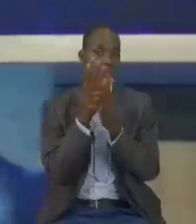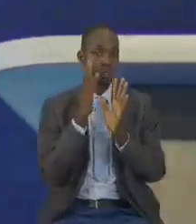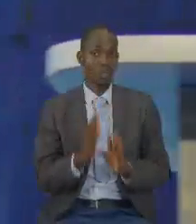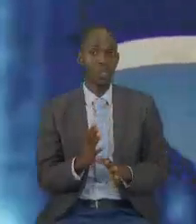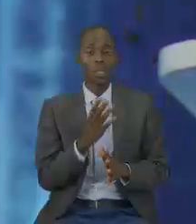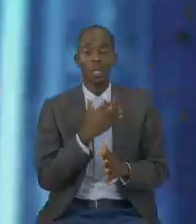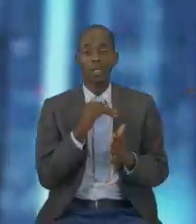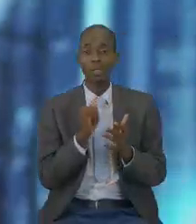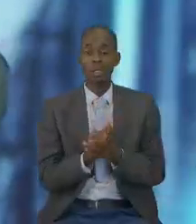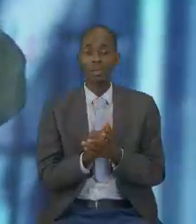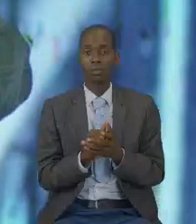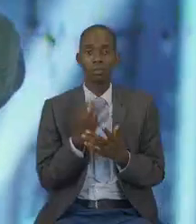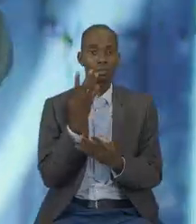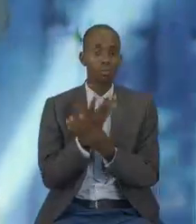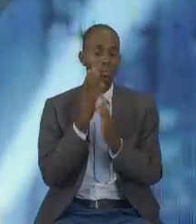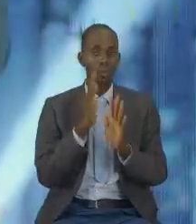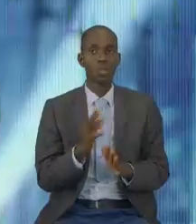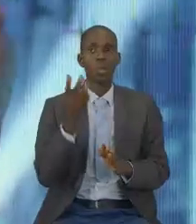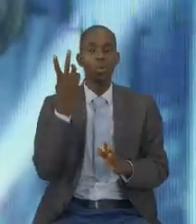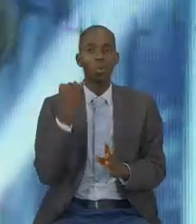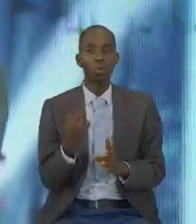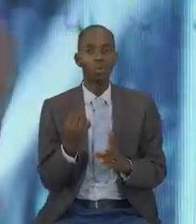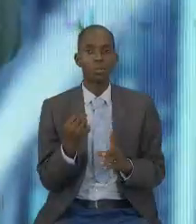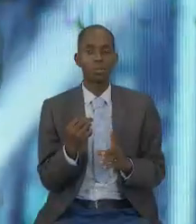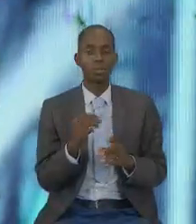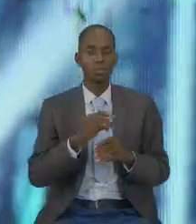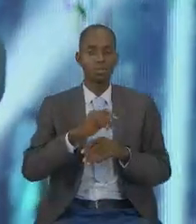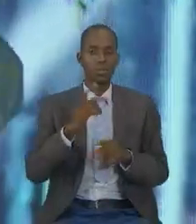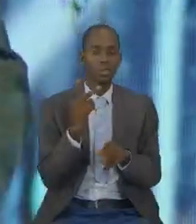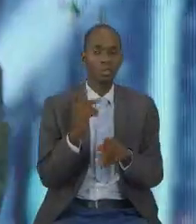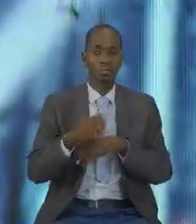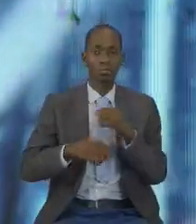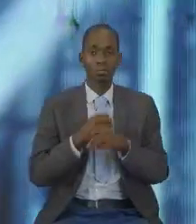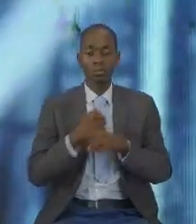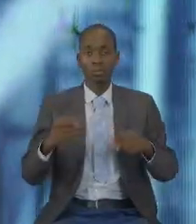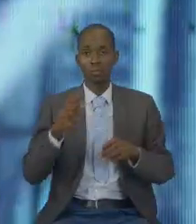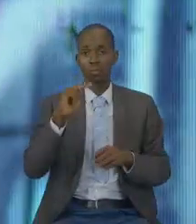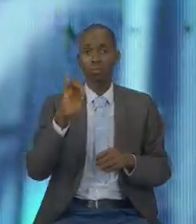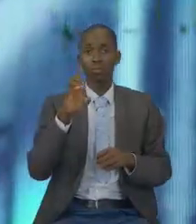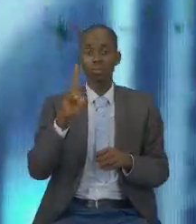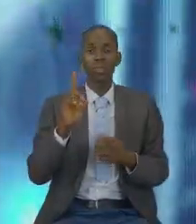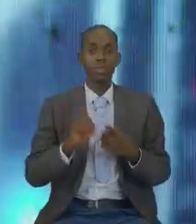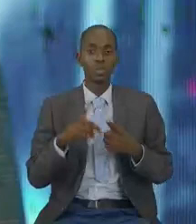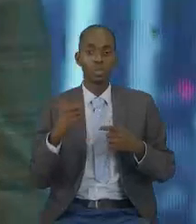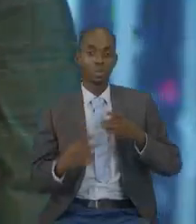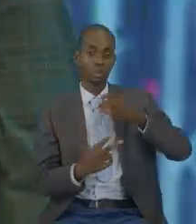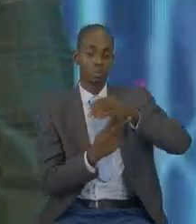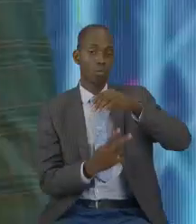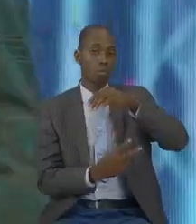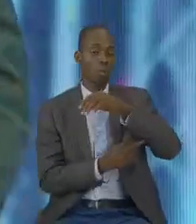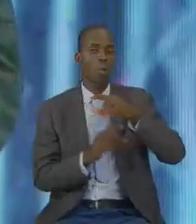pulled in to the rails or to the poles of the wall. But the